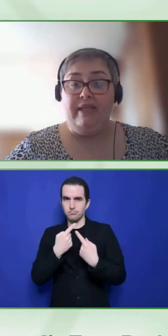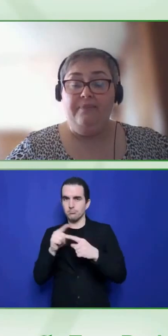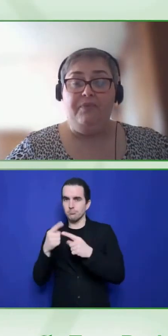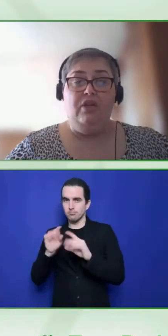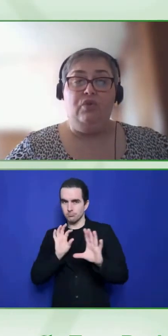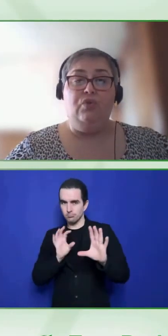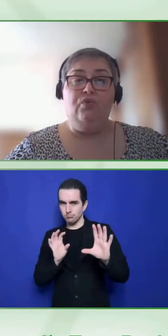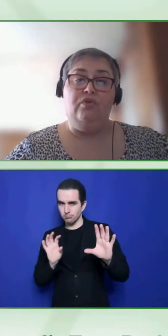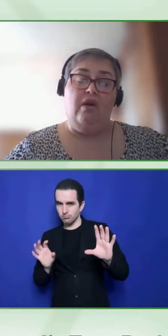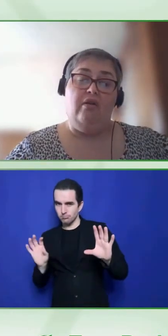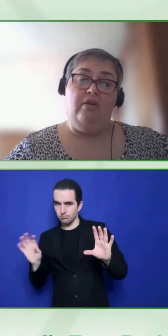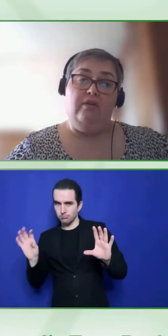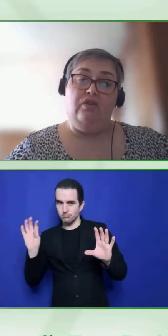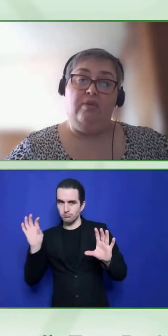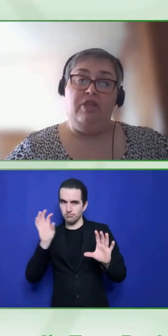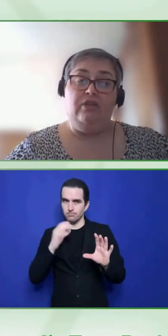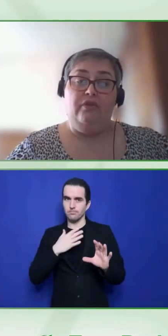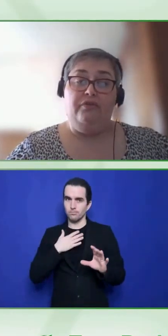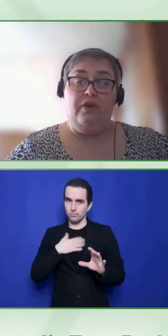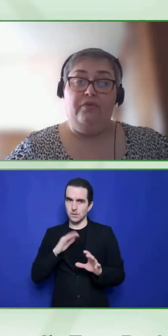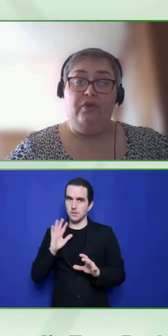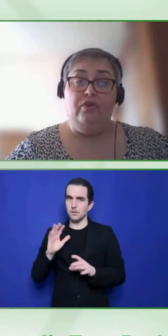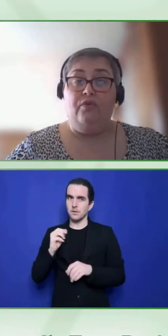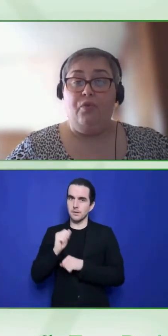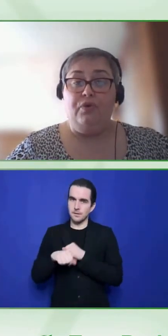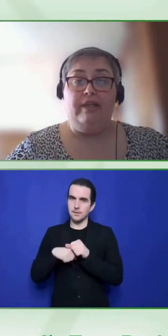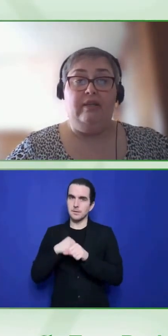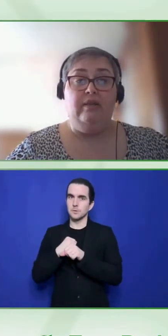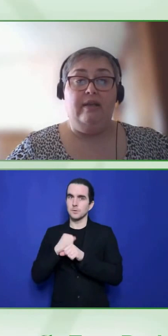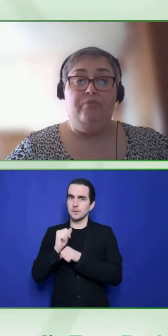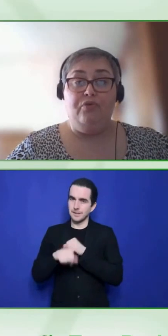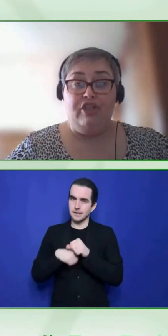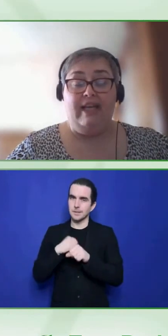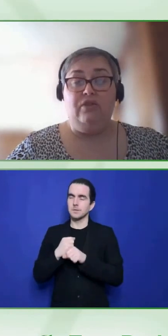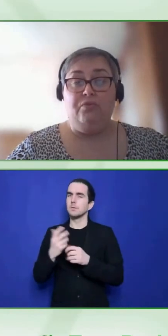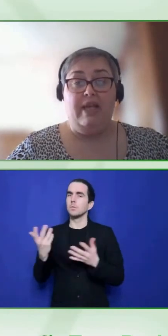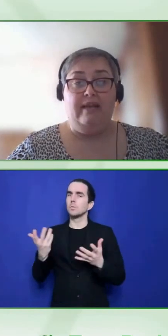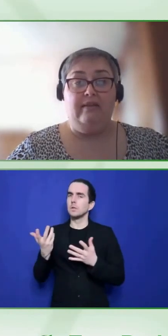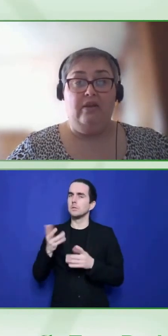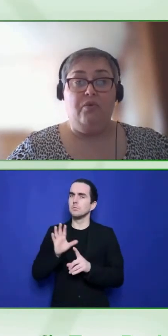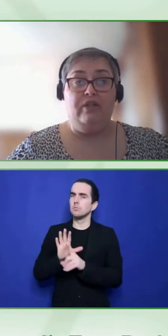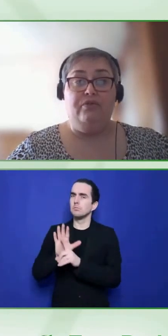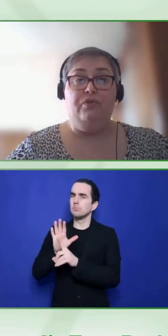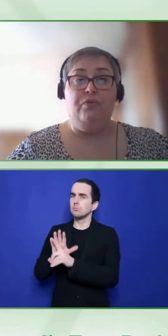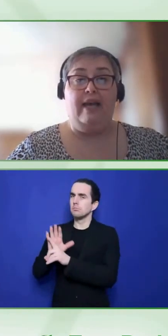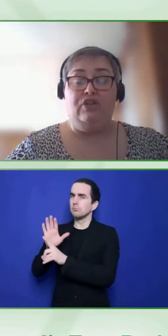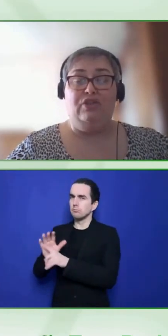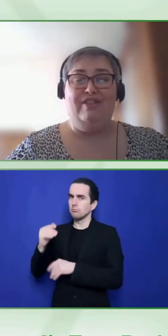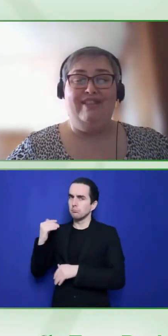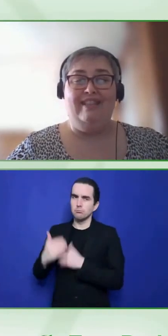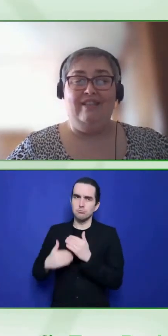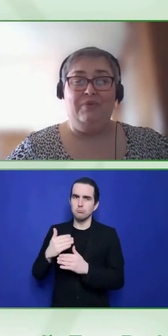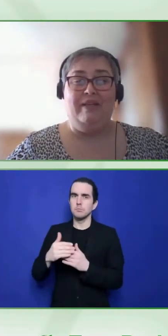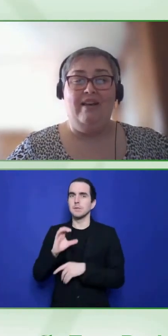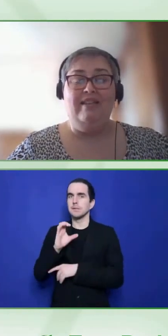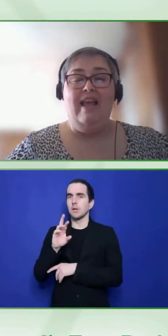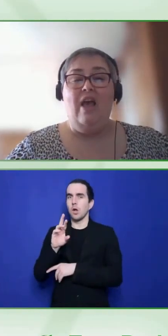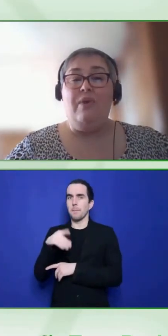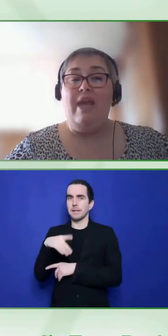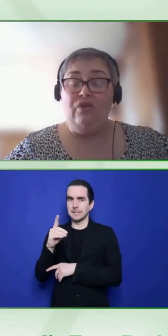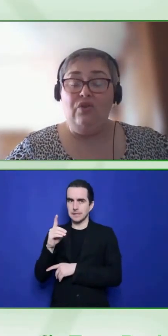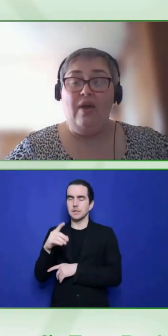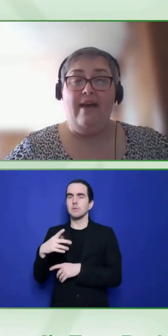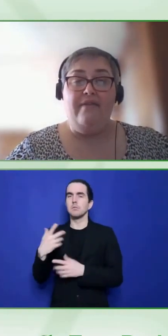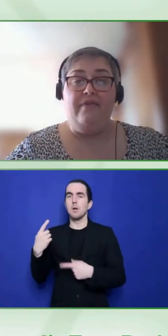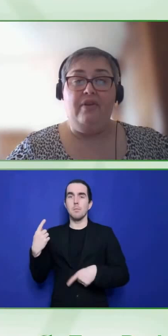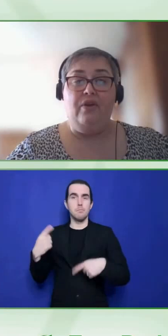independent living. So those are our subject of a lot of work and project. We had quite a few actions in this regard.